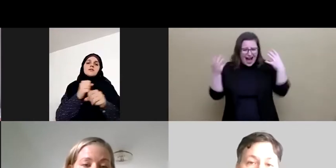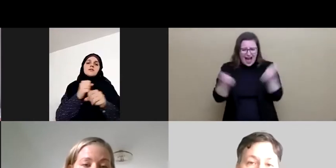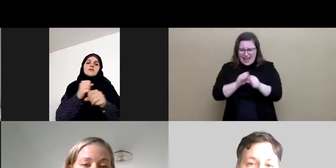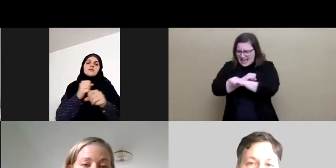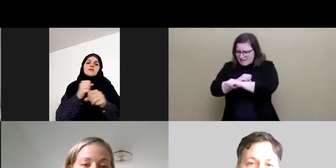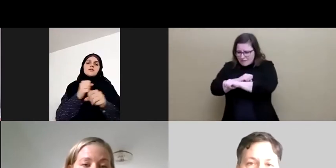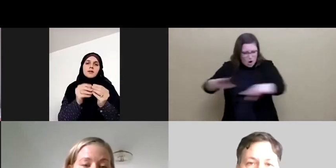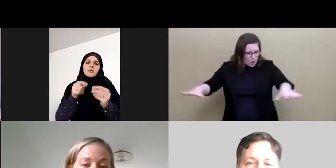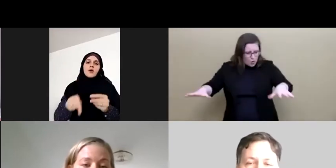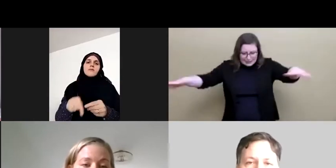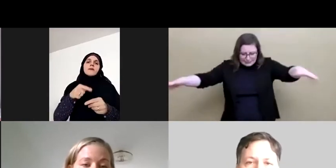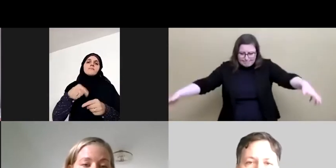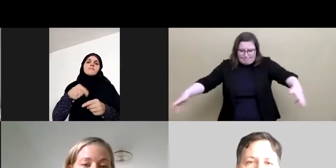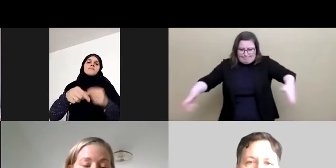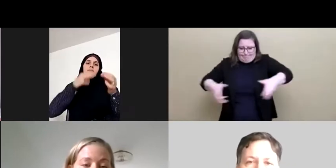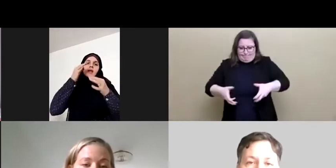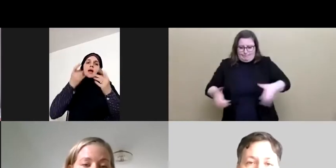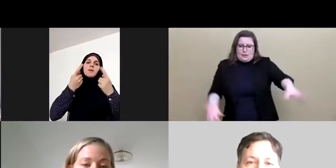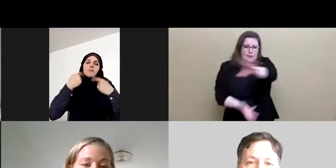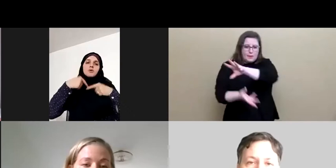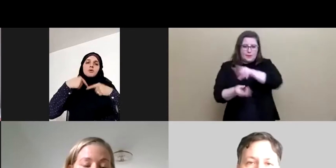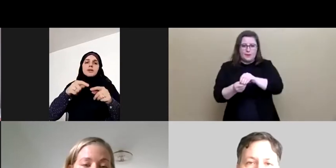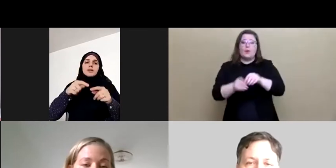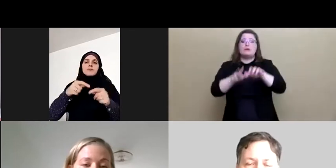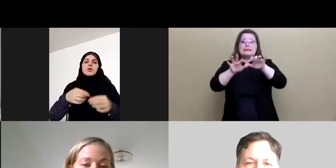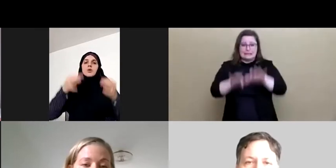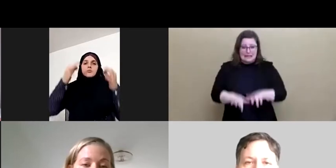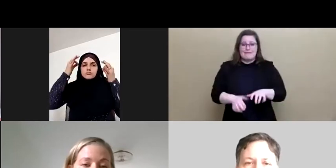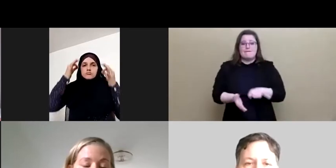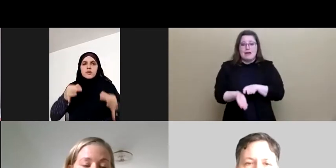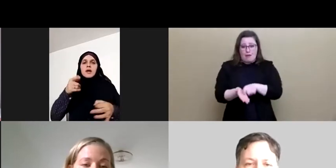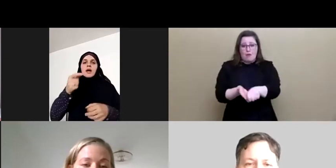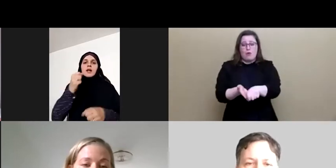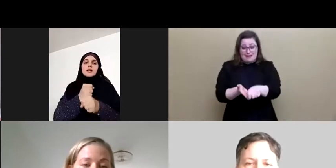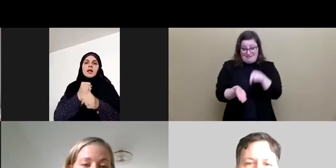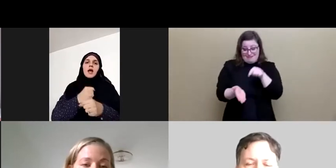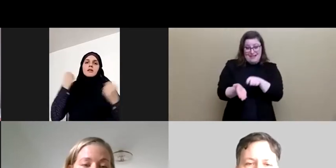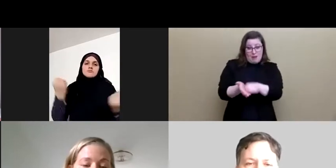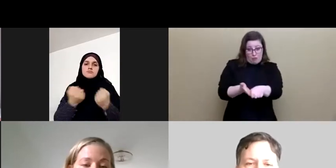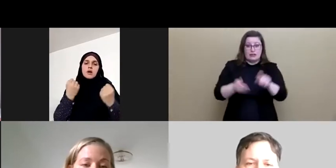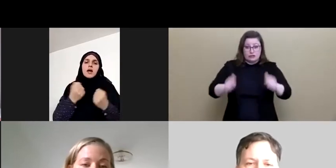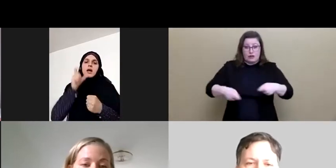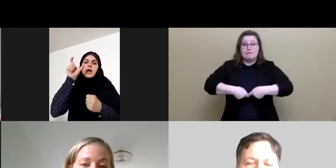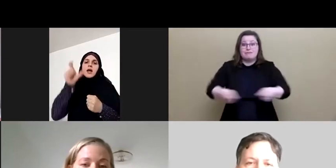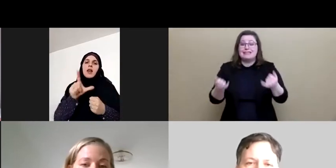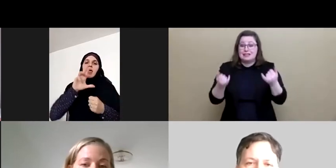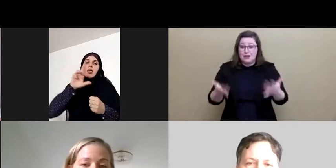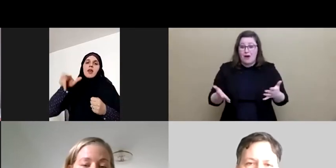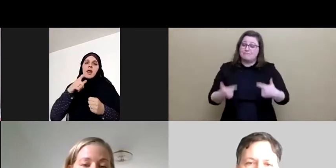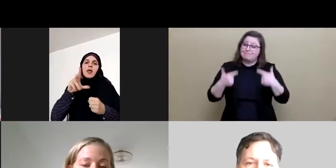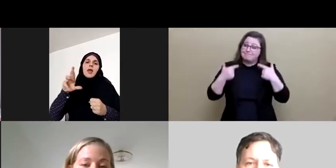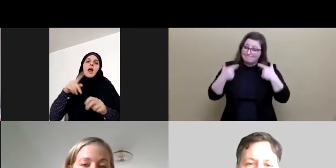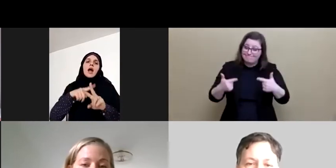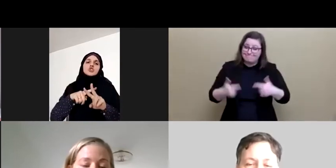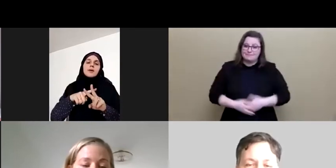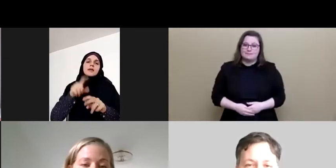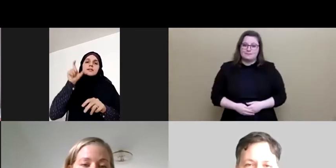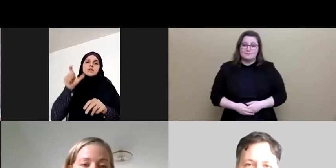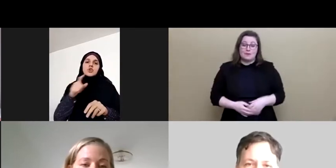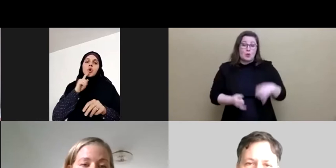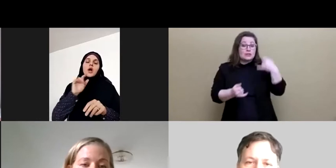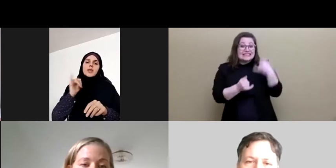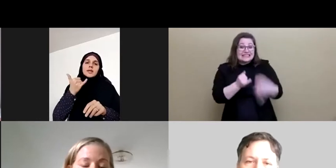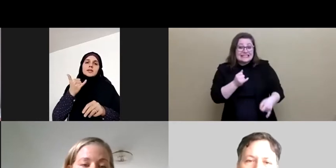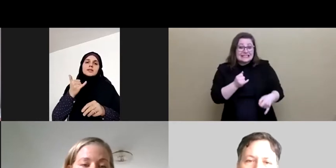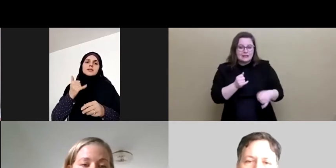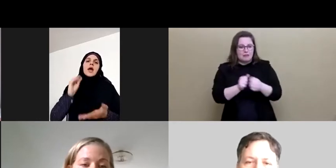and was the writer of the report that we are now launching. And last, but